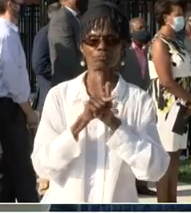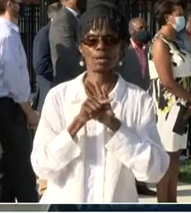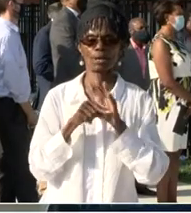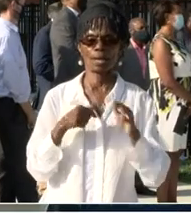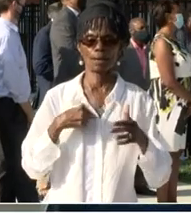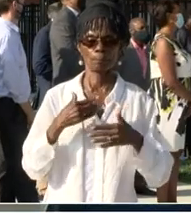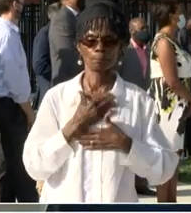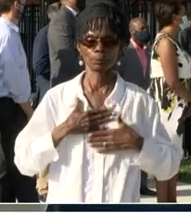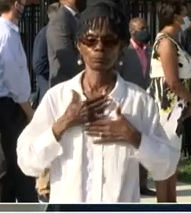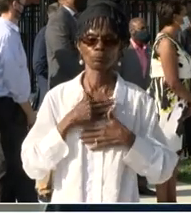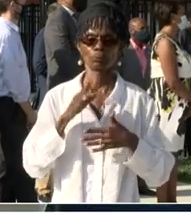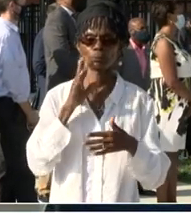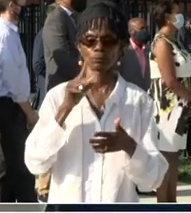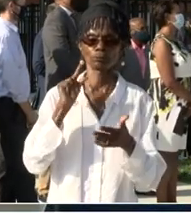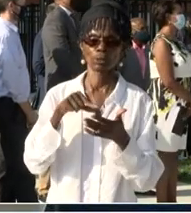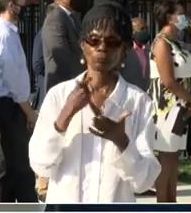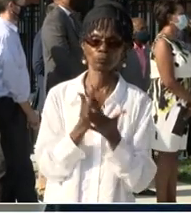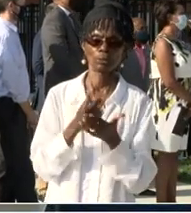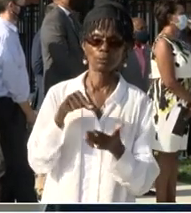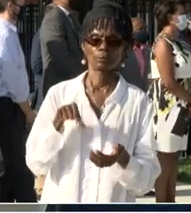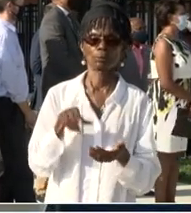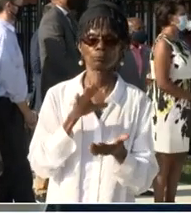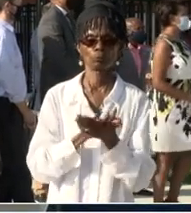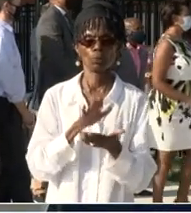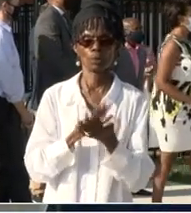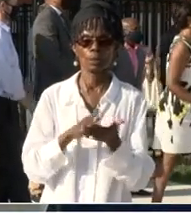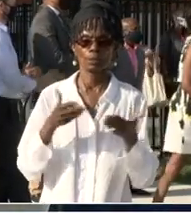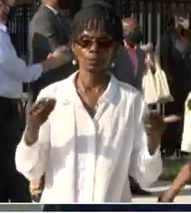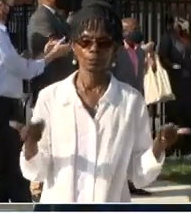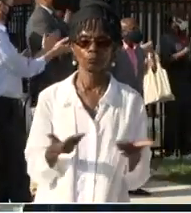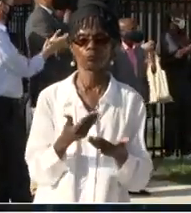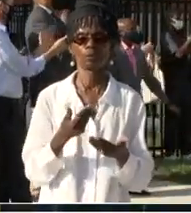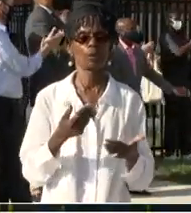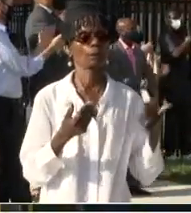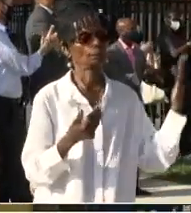new school. With that being said, I'd like to introduce our mayor, Muriel Bowser.